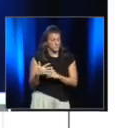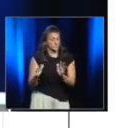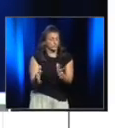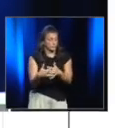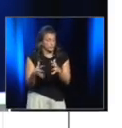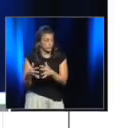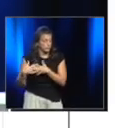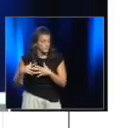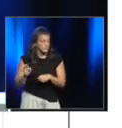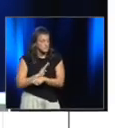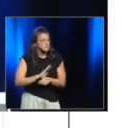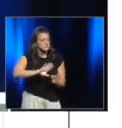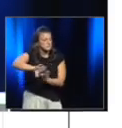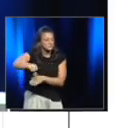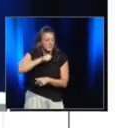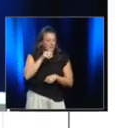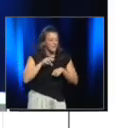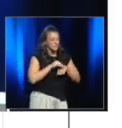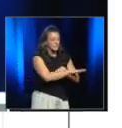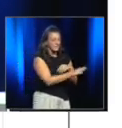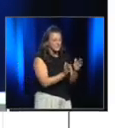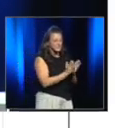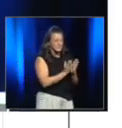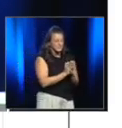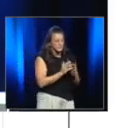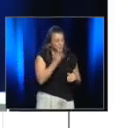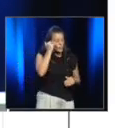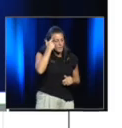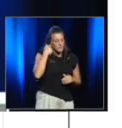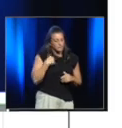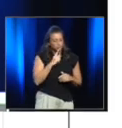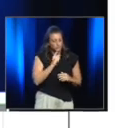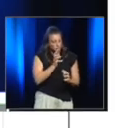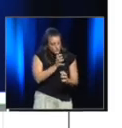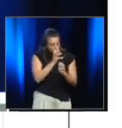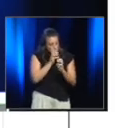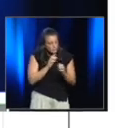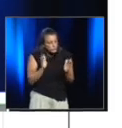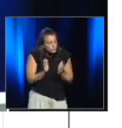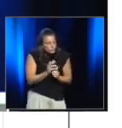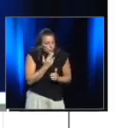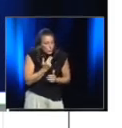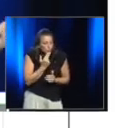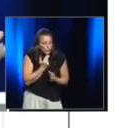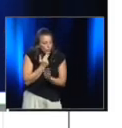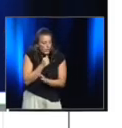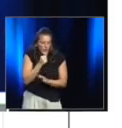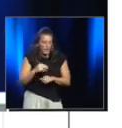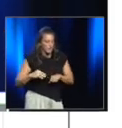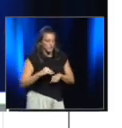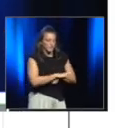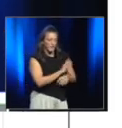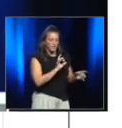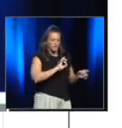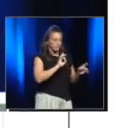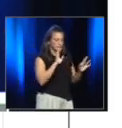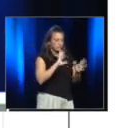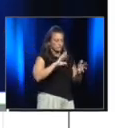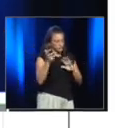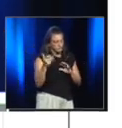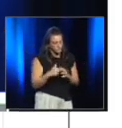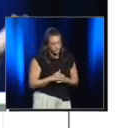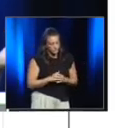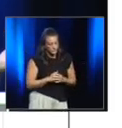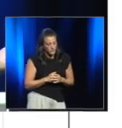the fisheries in the areas where the seals are very restricted, they're very small, and there's almost no overlap with where the seals are going. The